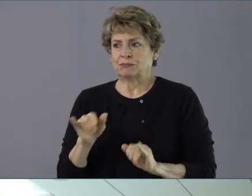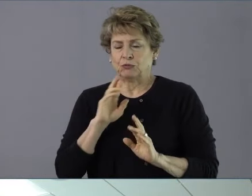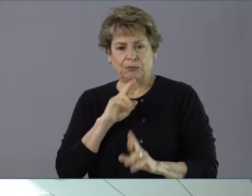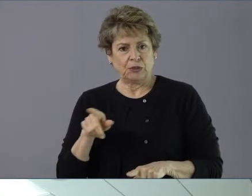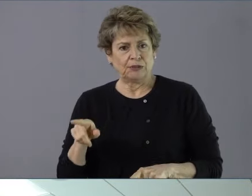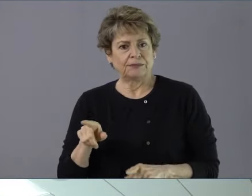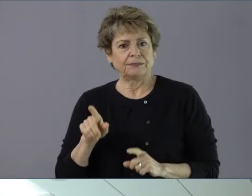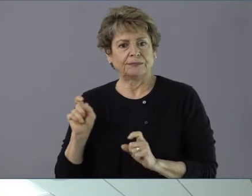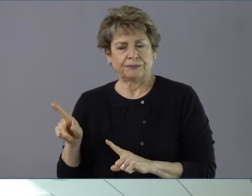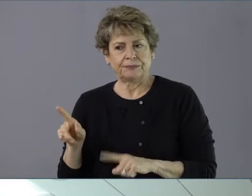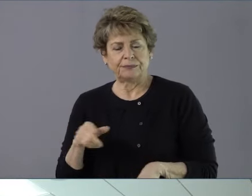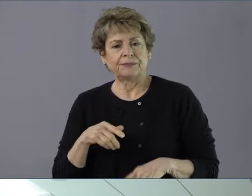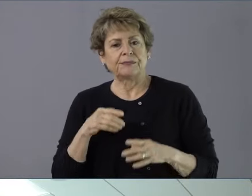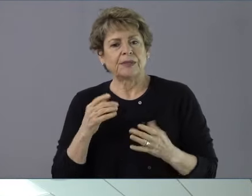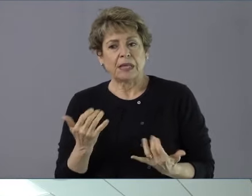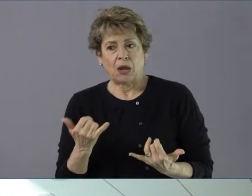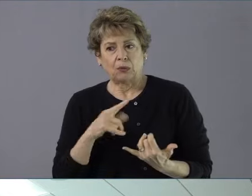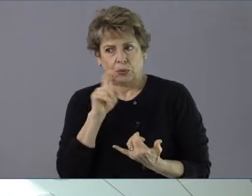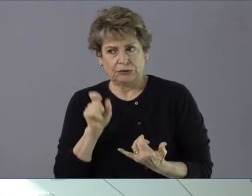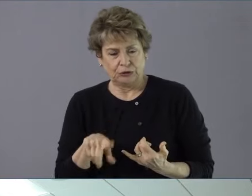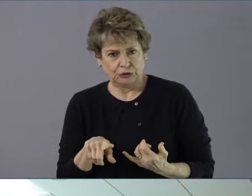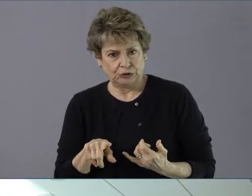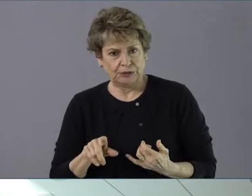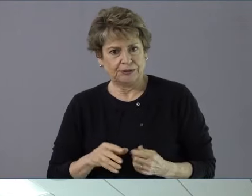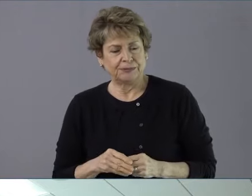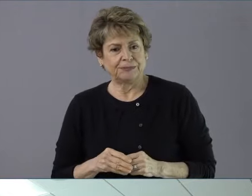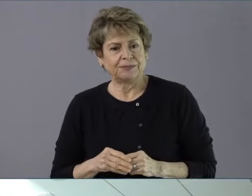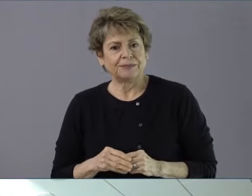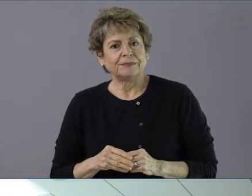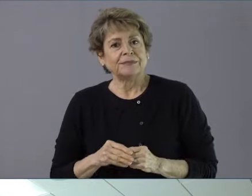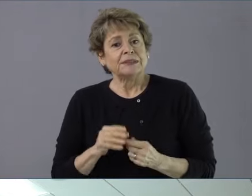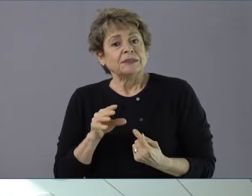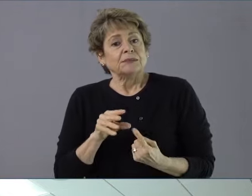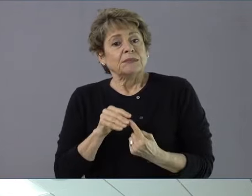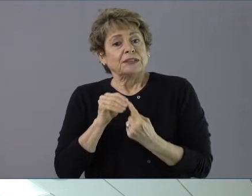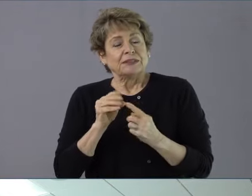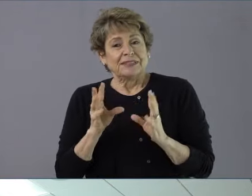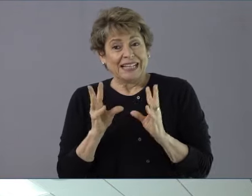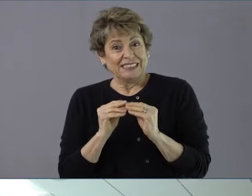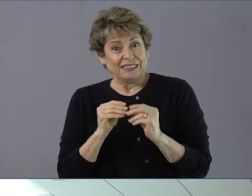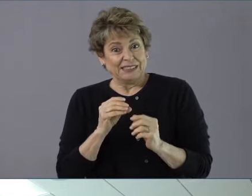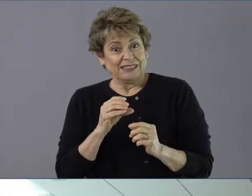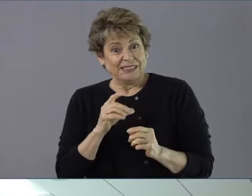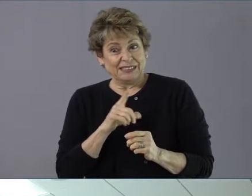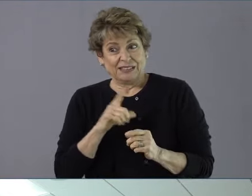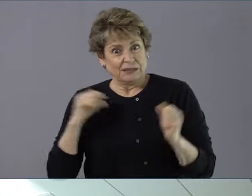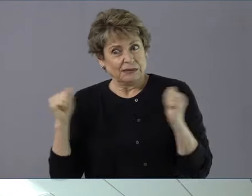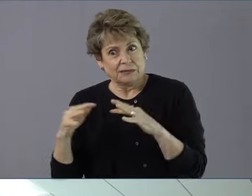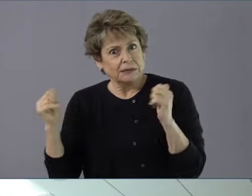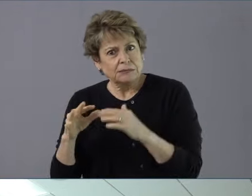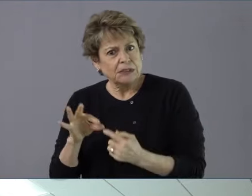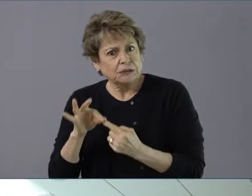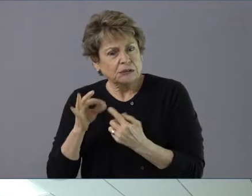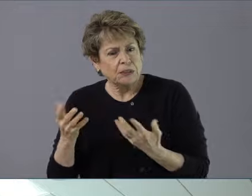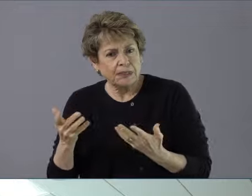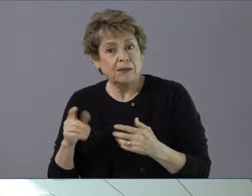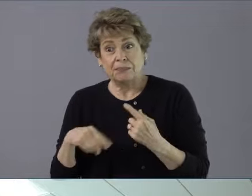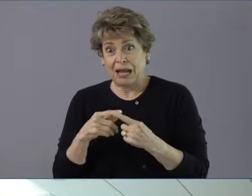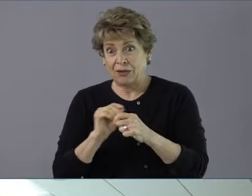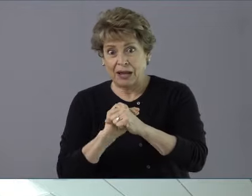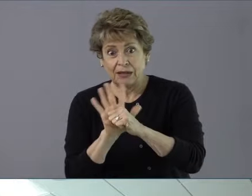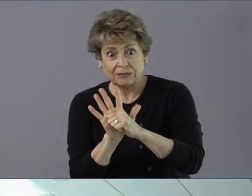Legislatively, are you looking to have a special session of any sort about COVID, about police reform, about anything?